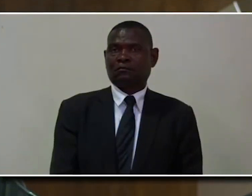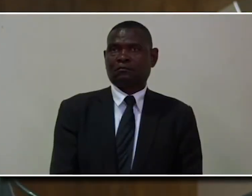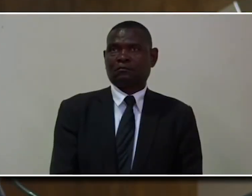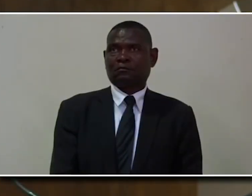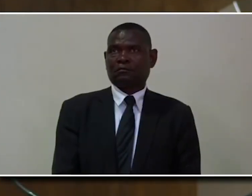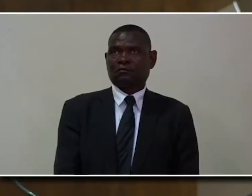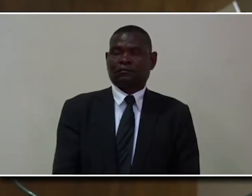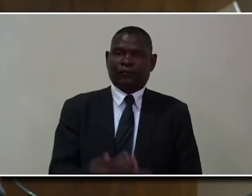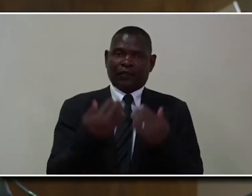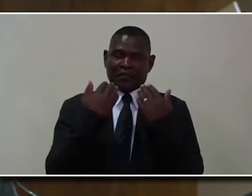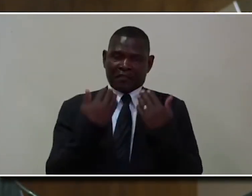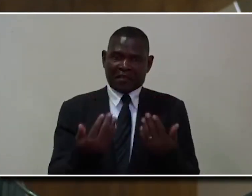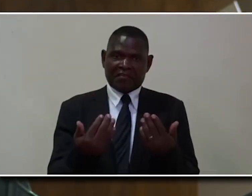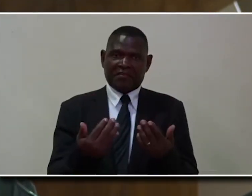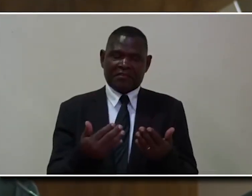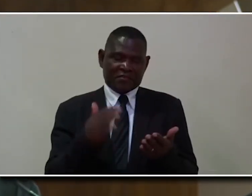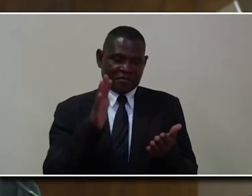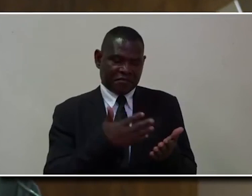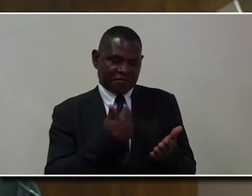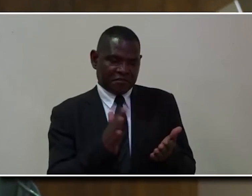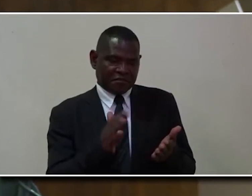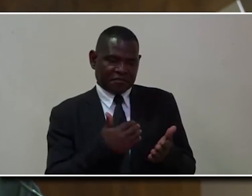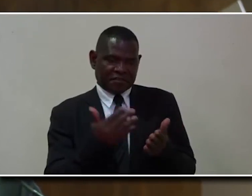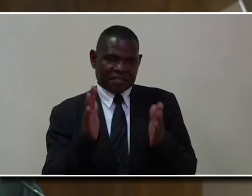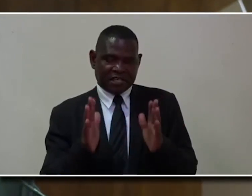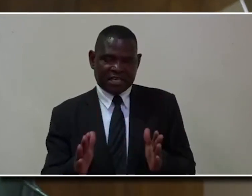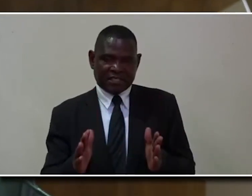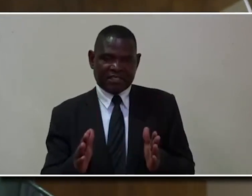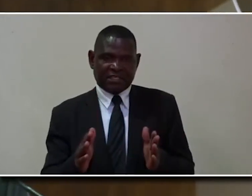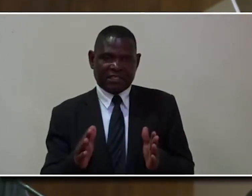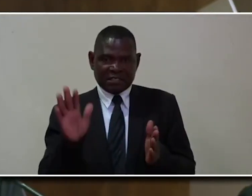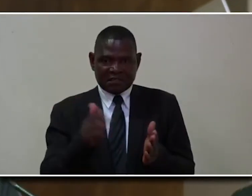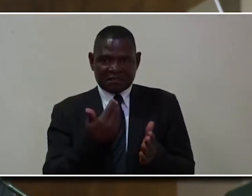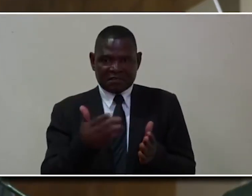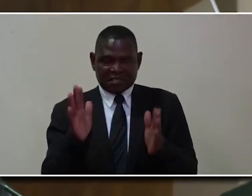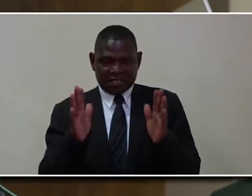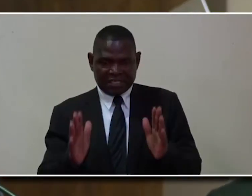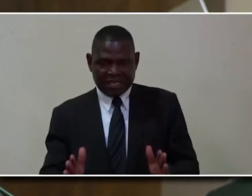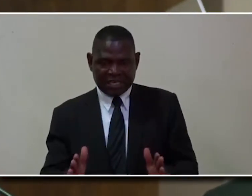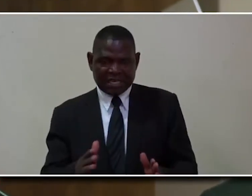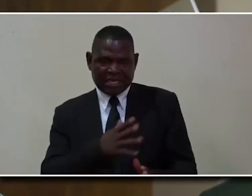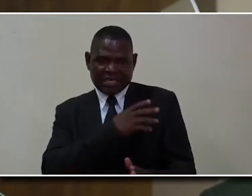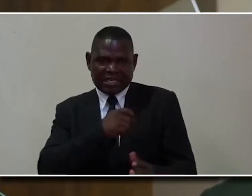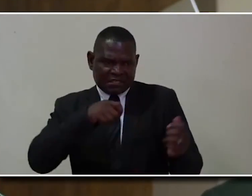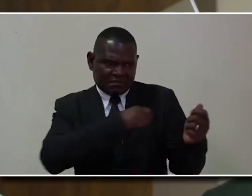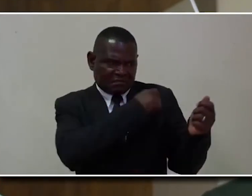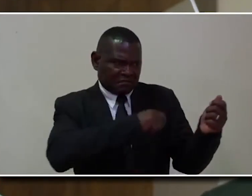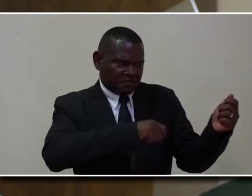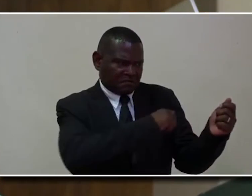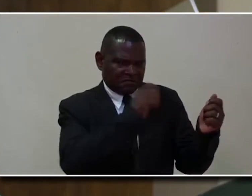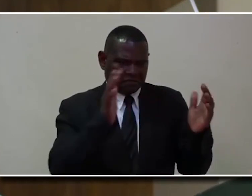Thank you, choir, the conductor, and the orchestra. Zikomo oimba, oliza vilimba,